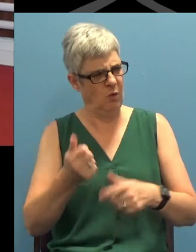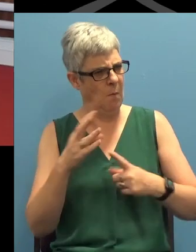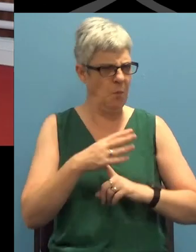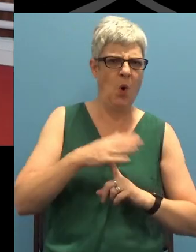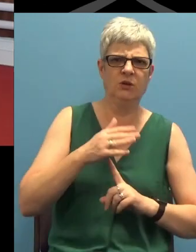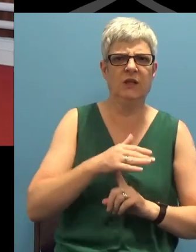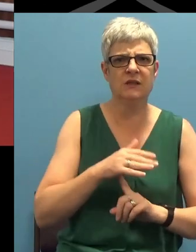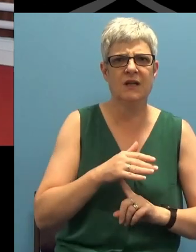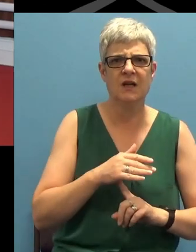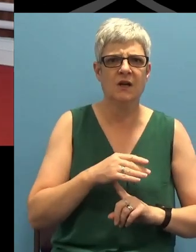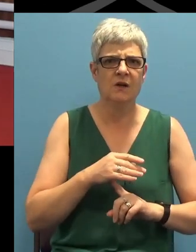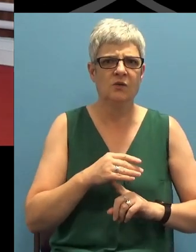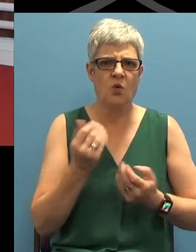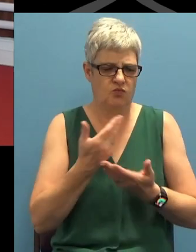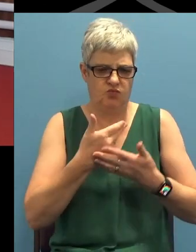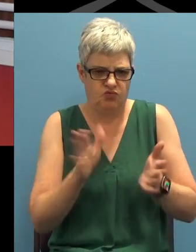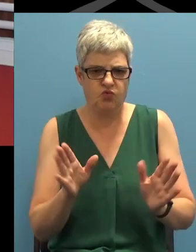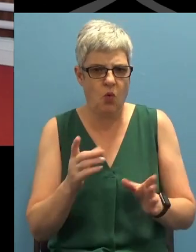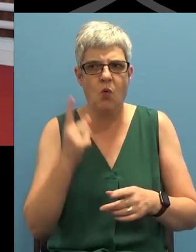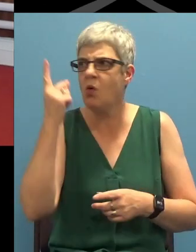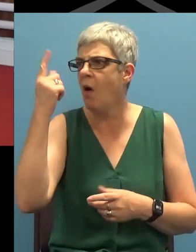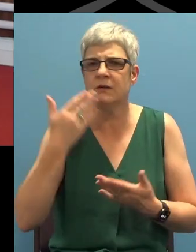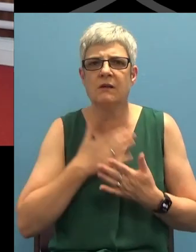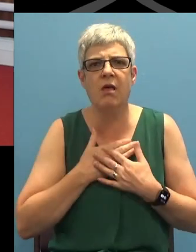sharing God's love.